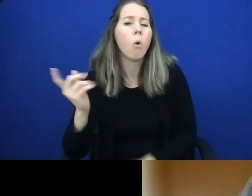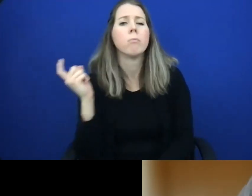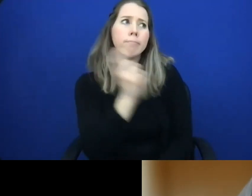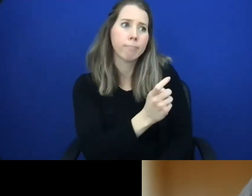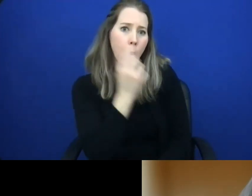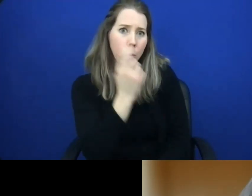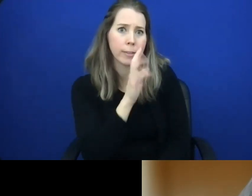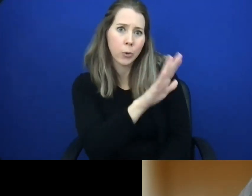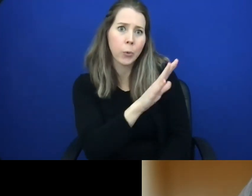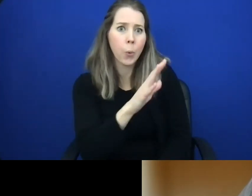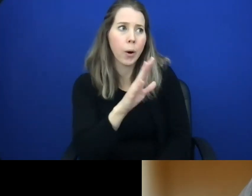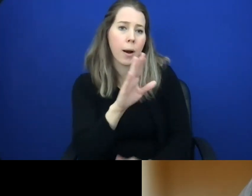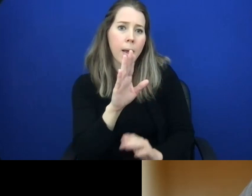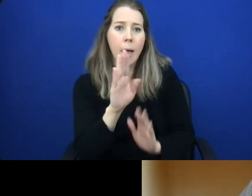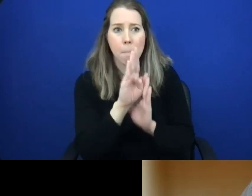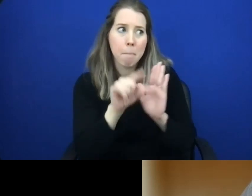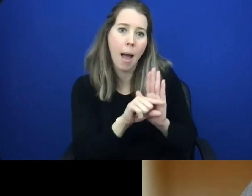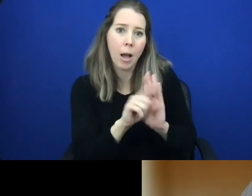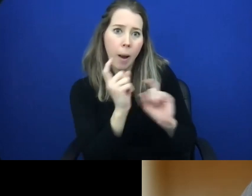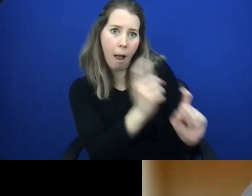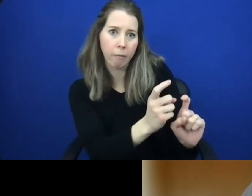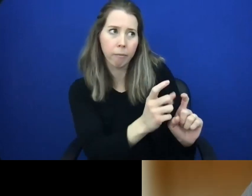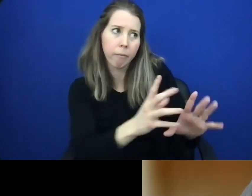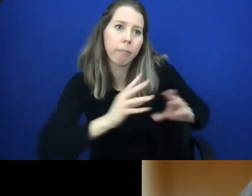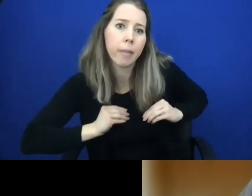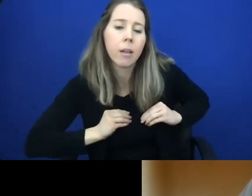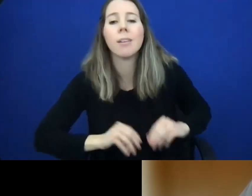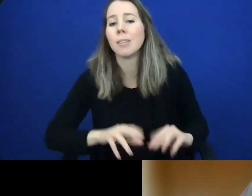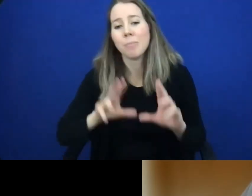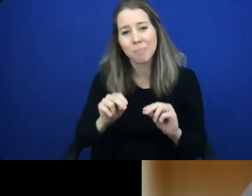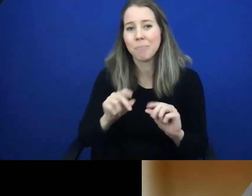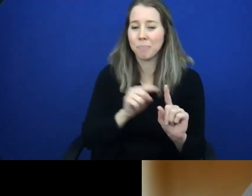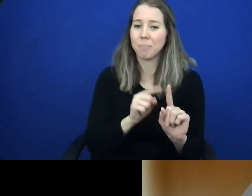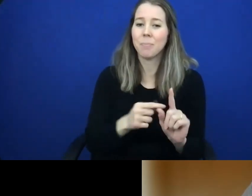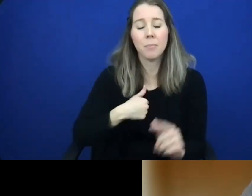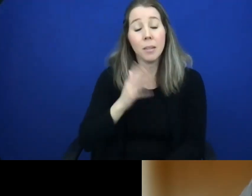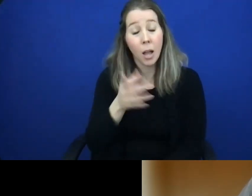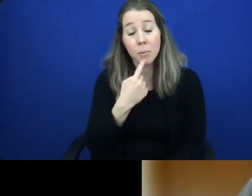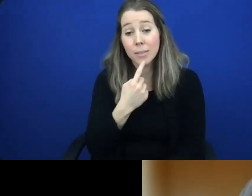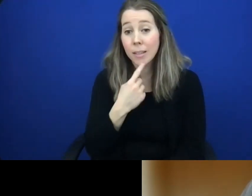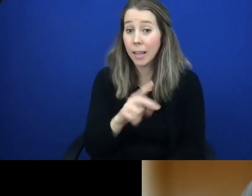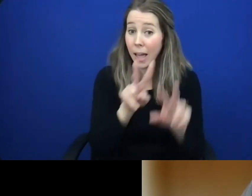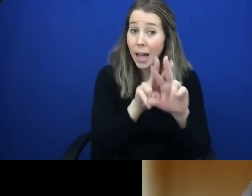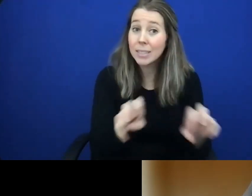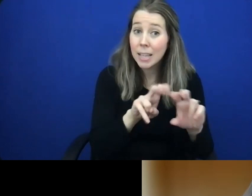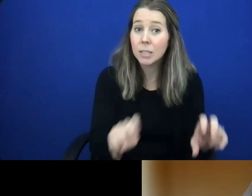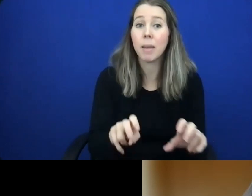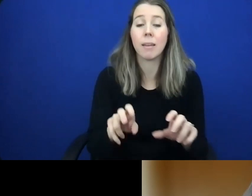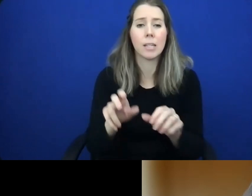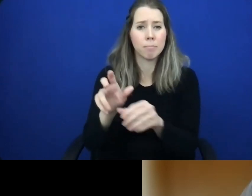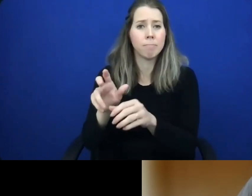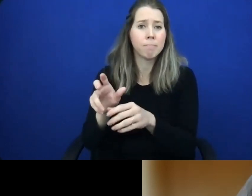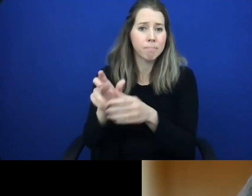some special situation. So I will say assessment and staying faithful to